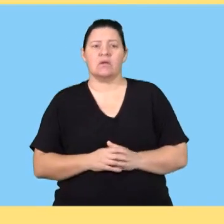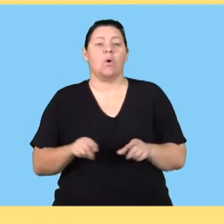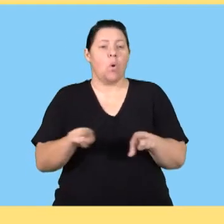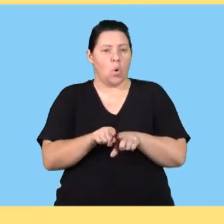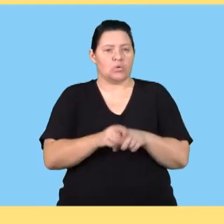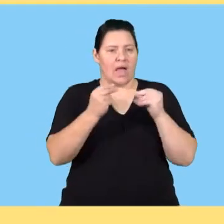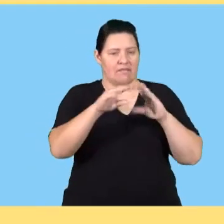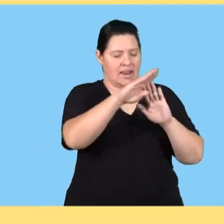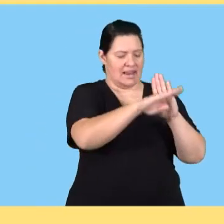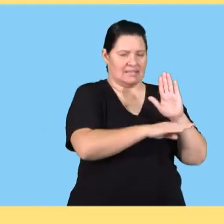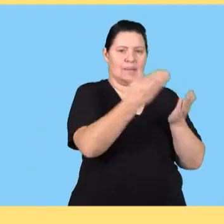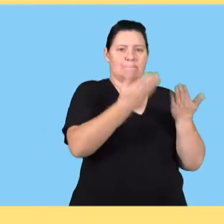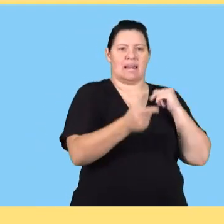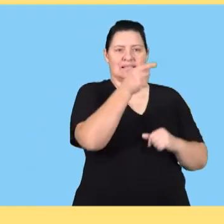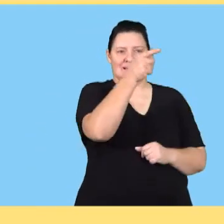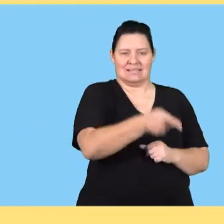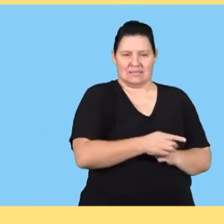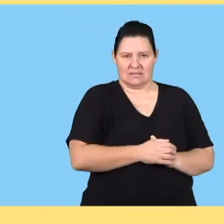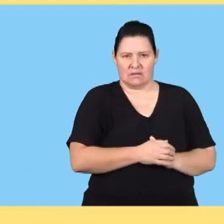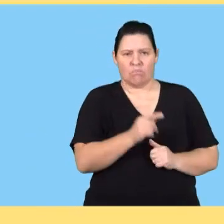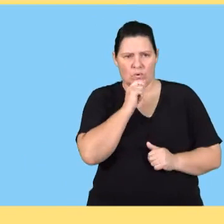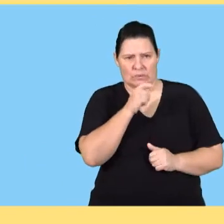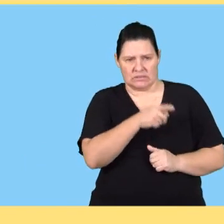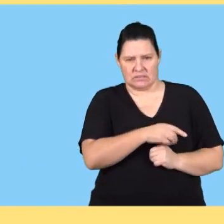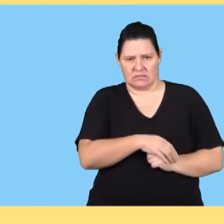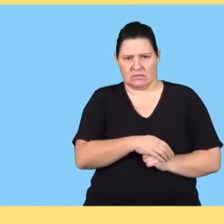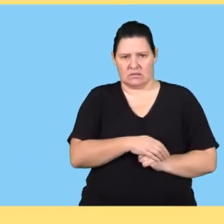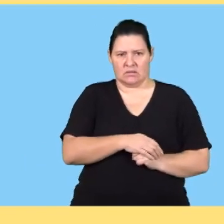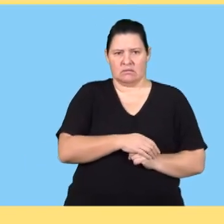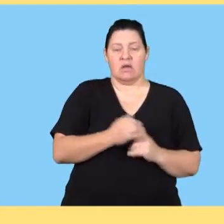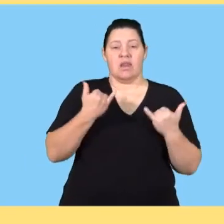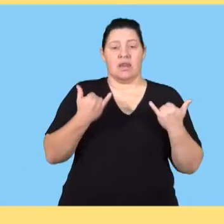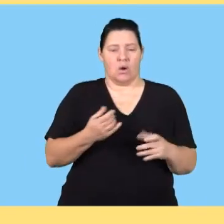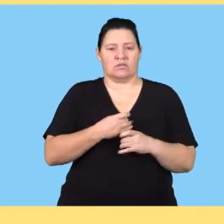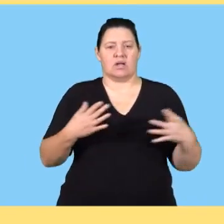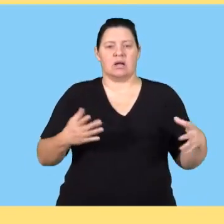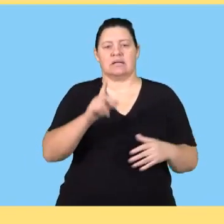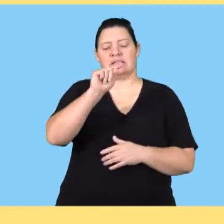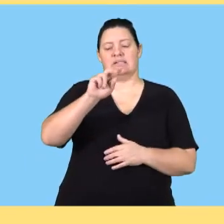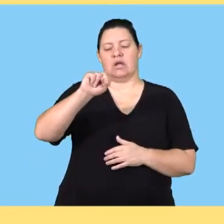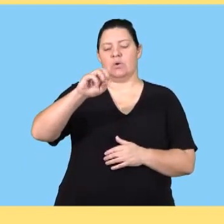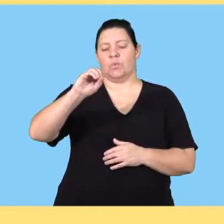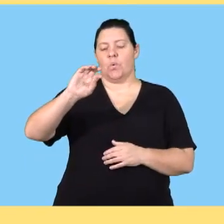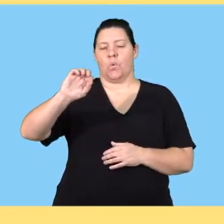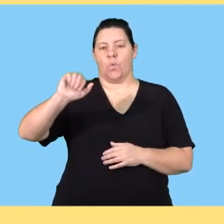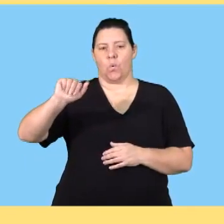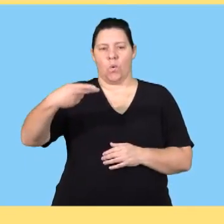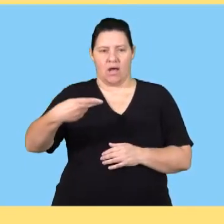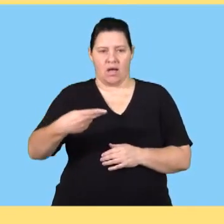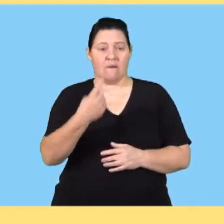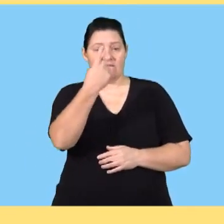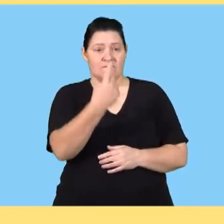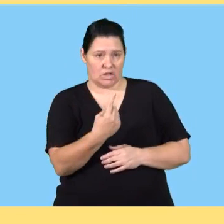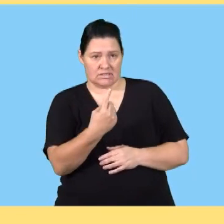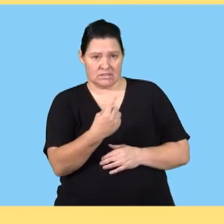And we also have the list of balances that we're going to use. Let us start with T. Noah. T. Noah on